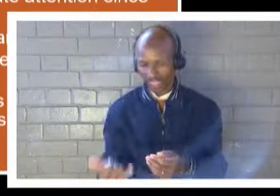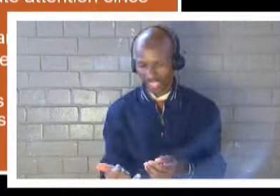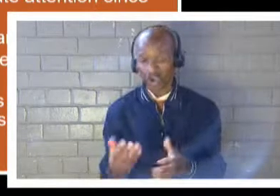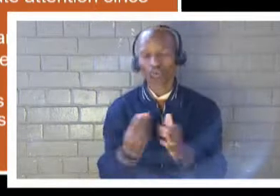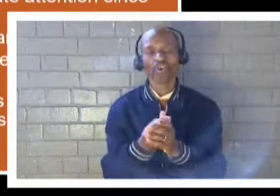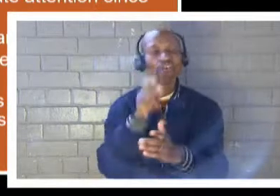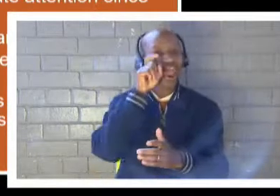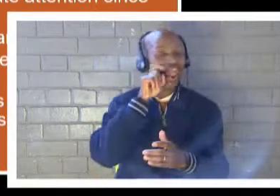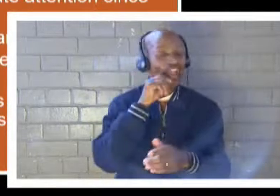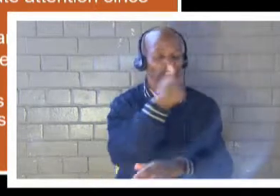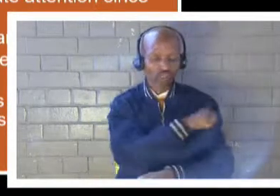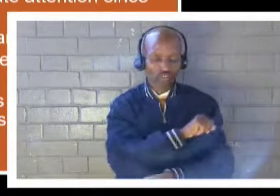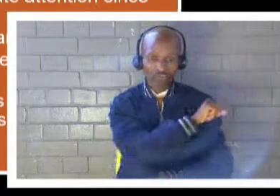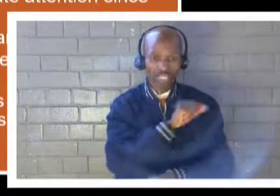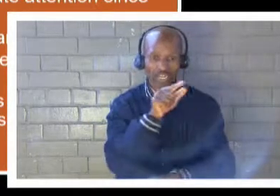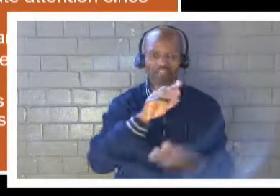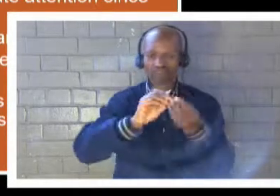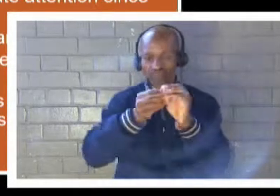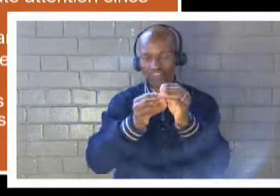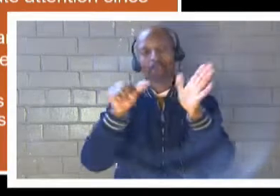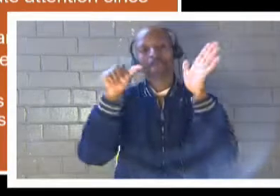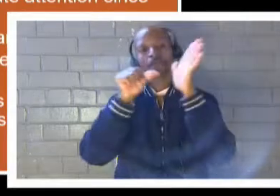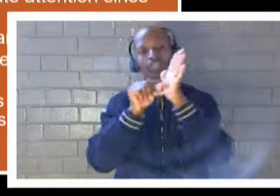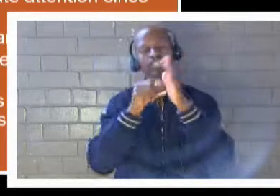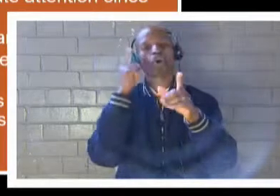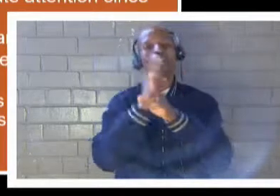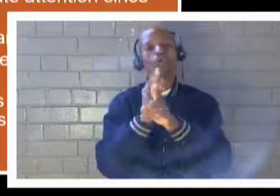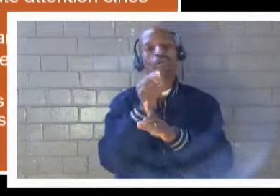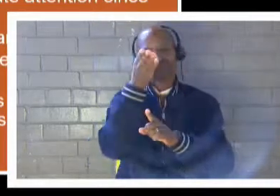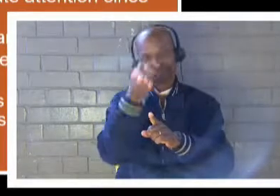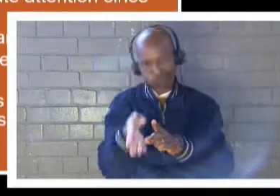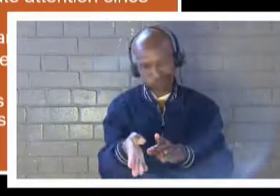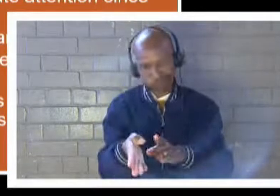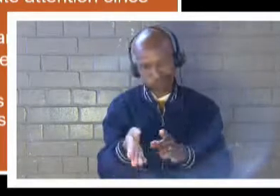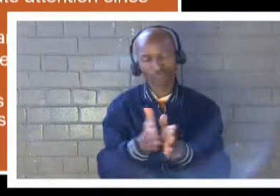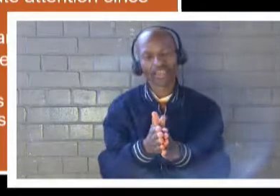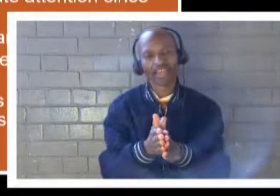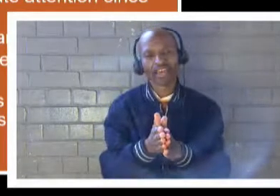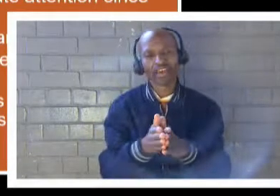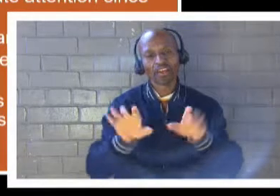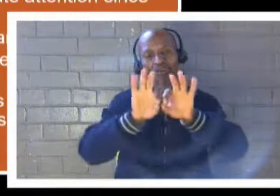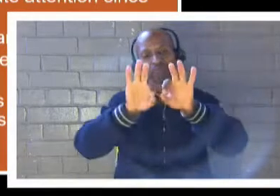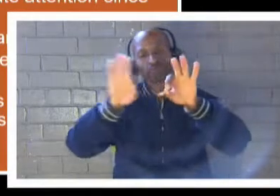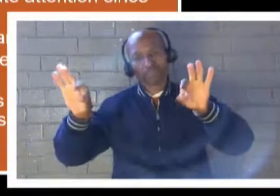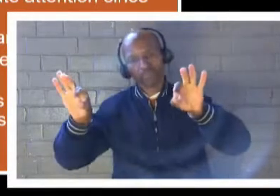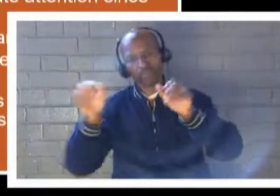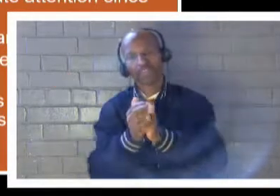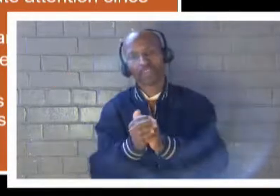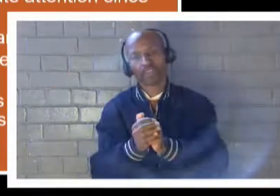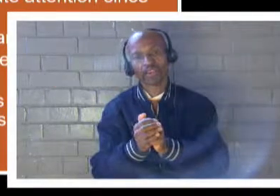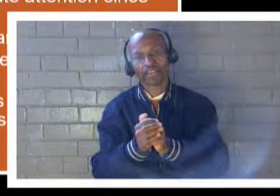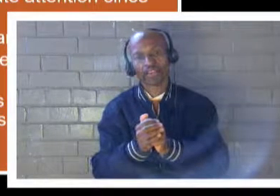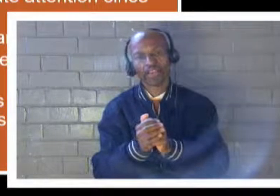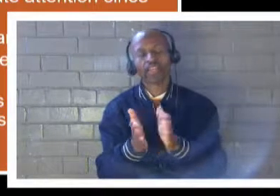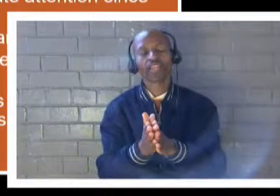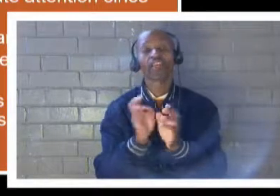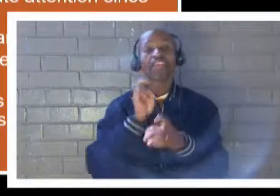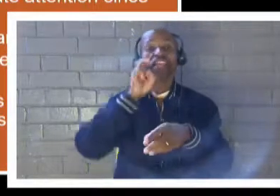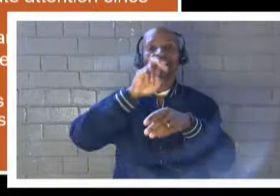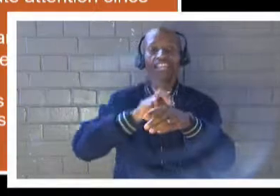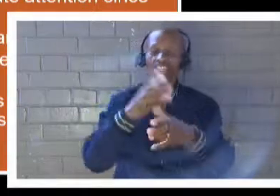to the age of the hospitals, repairs are necessary on a daily basis. The pipeline of oxygen apparatus was also